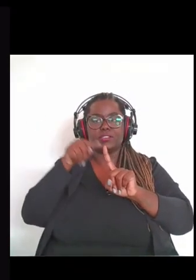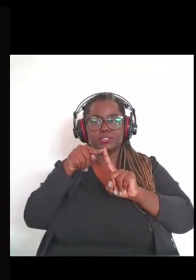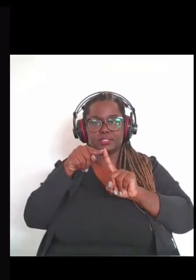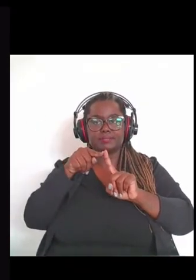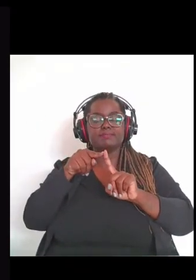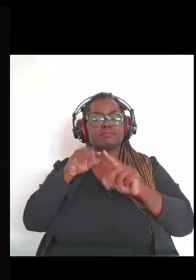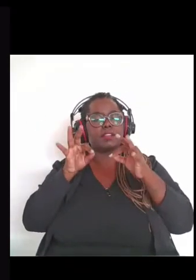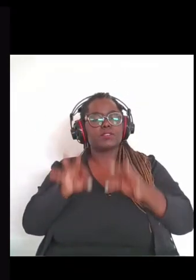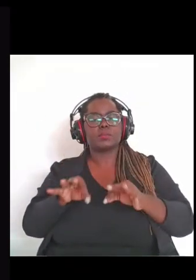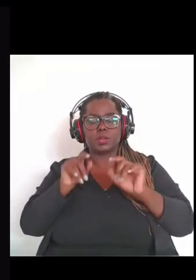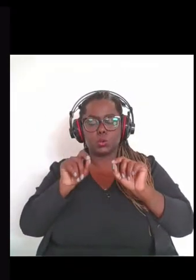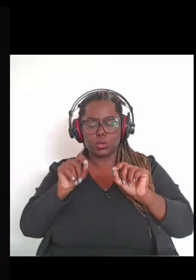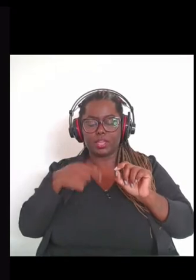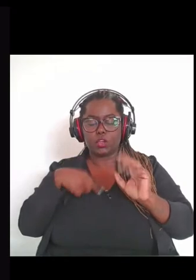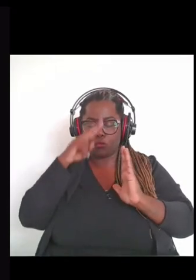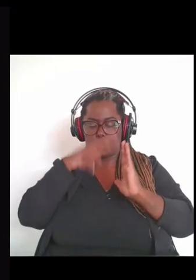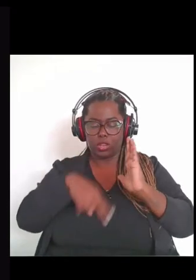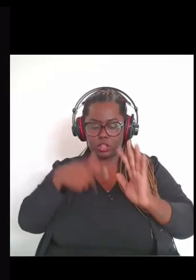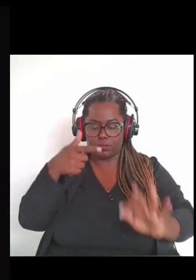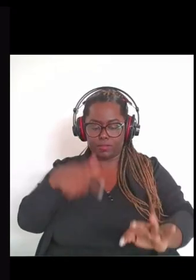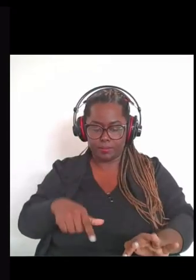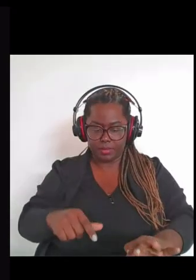again Indo